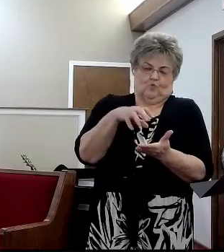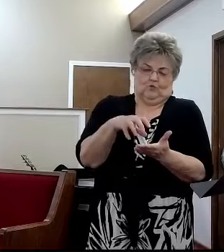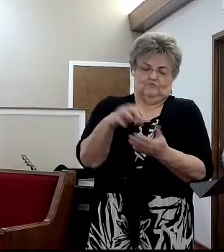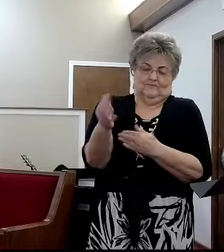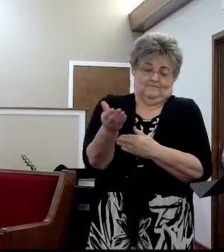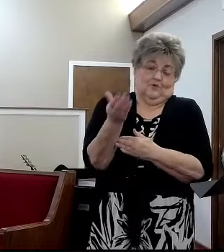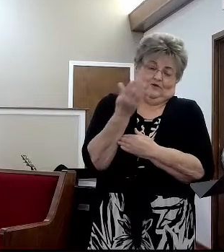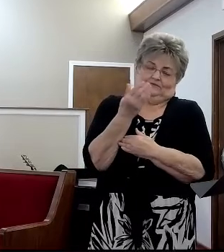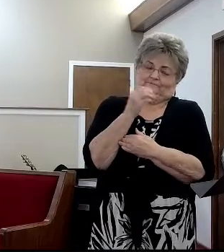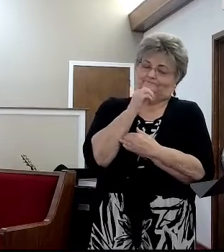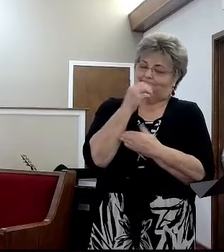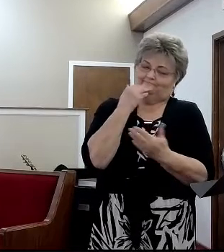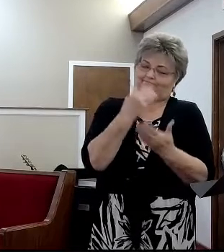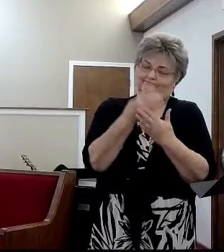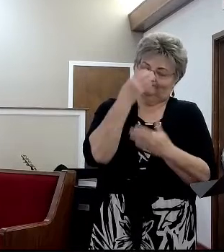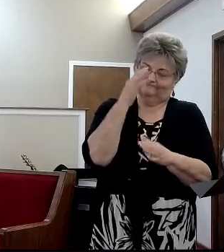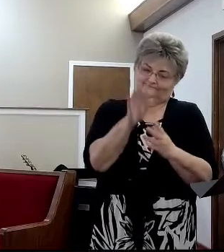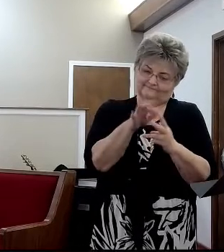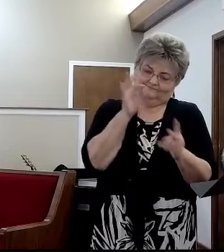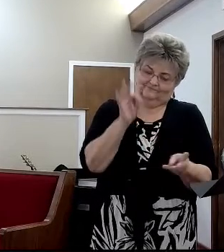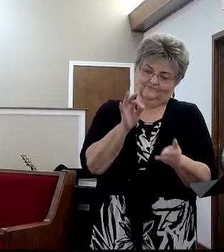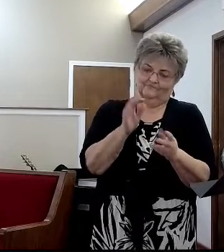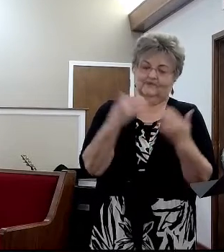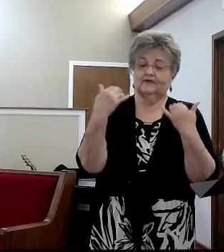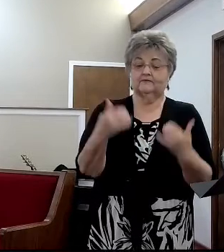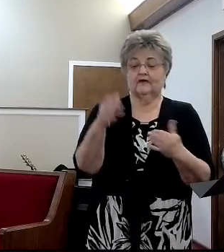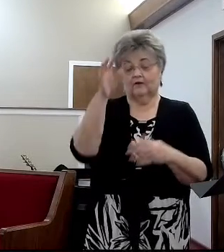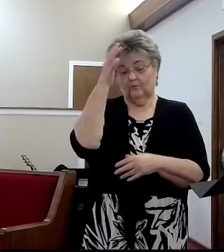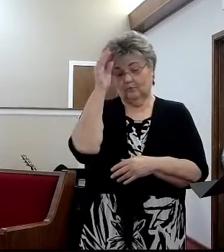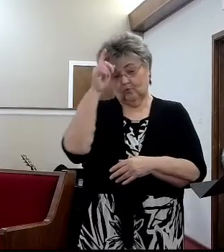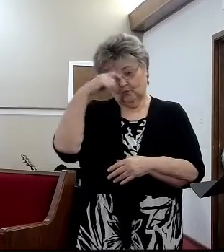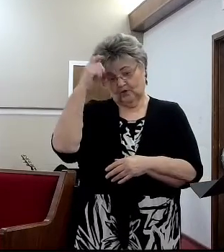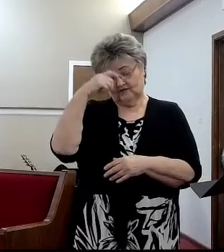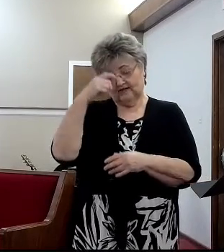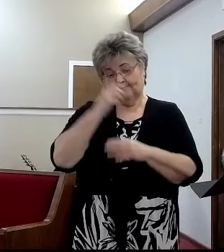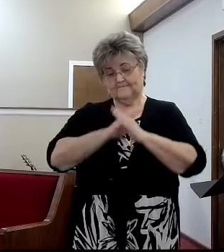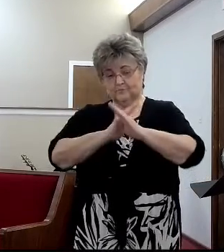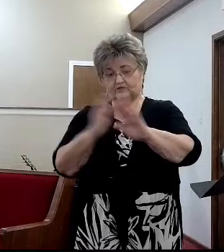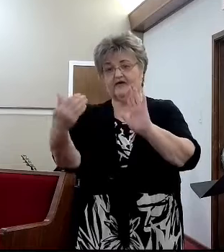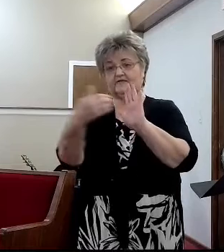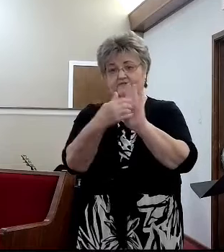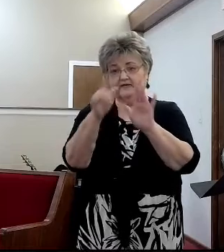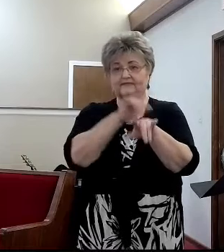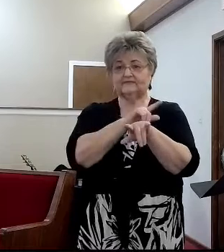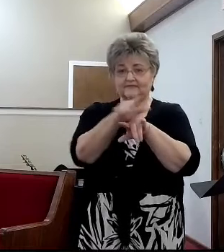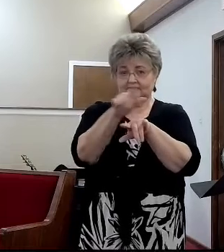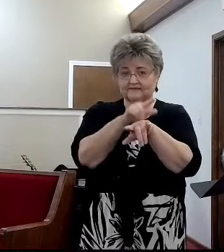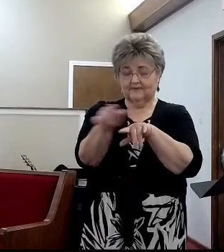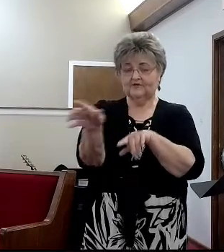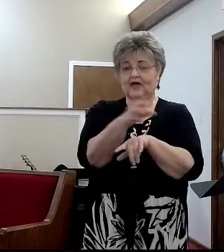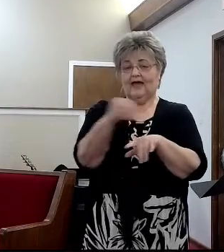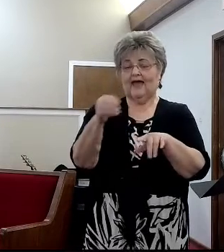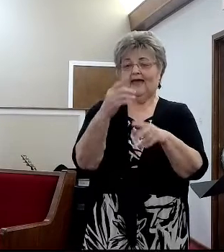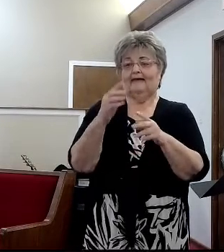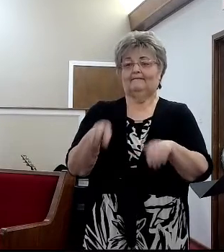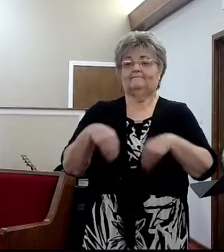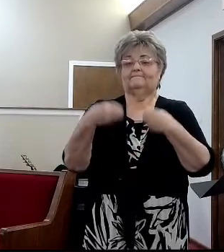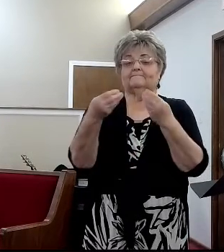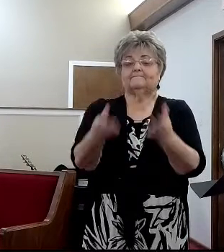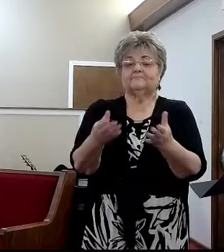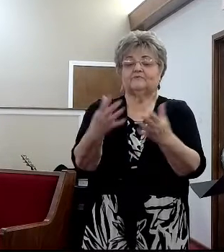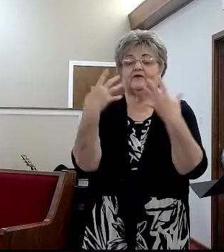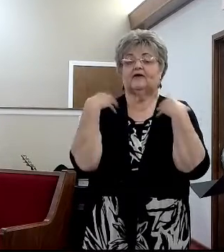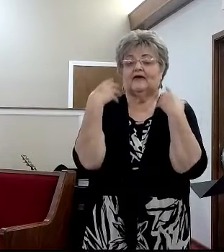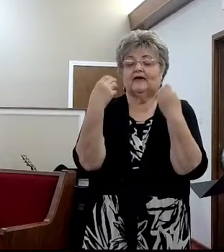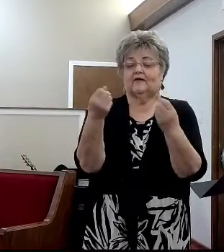So now we've talked about wisdom protects us against deception, and wisdom produces a healthy life. So let's talk now about